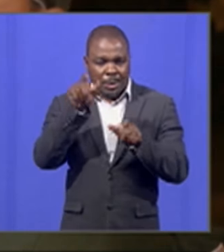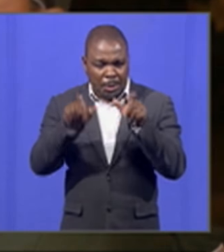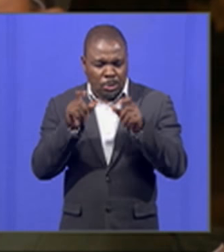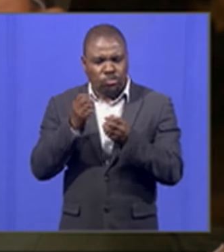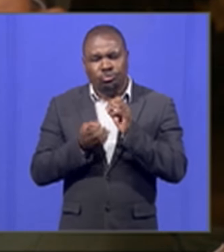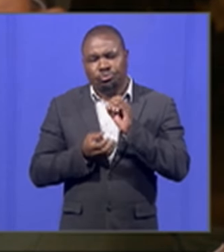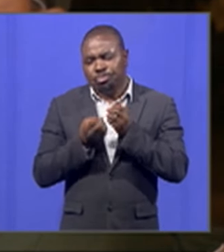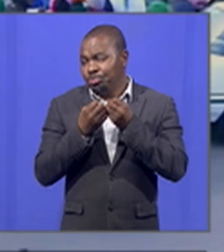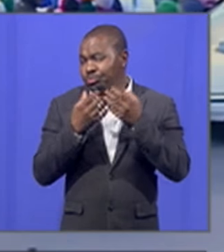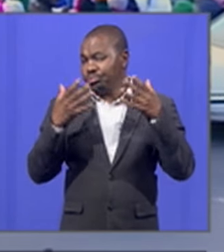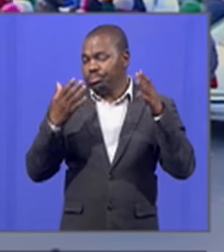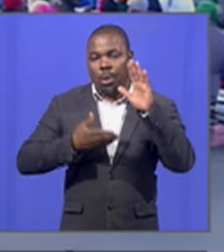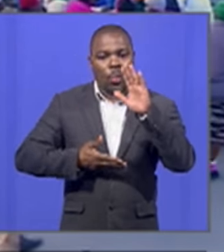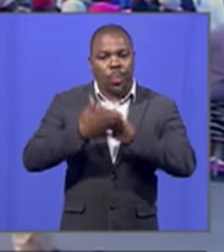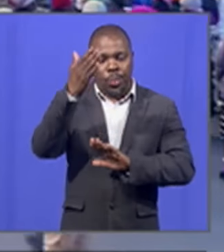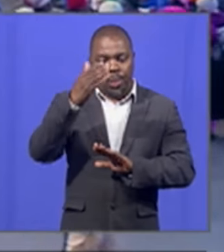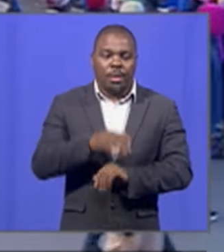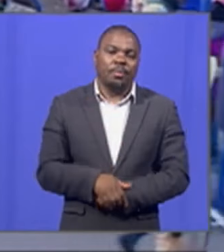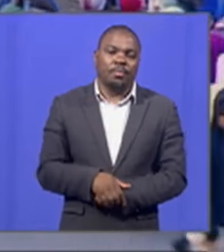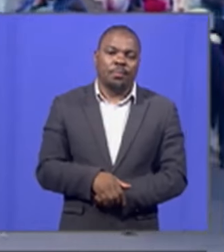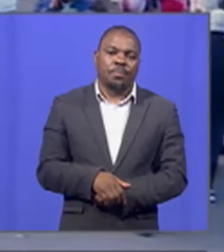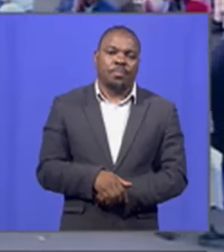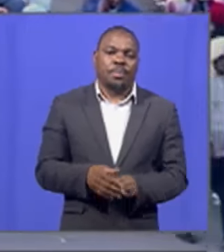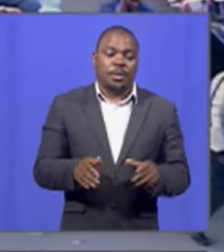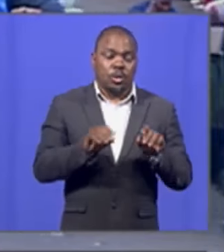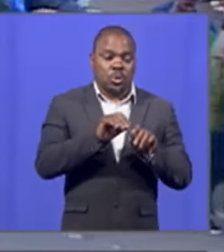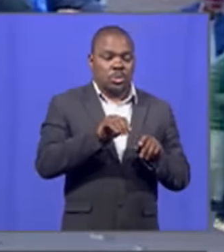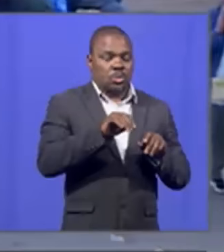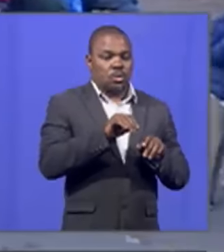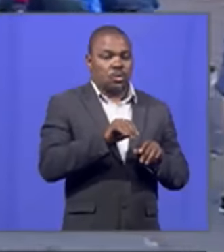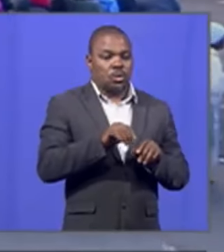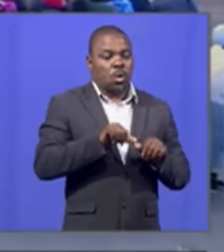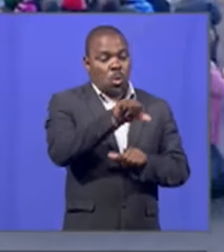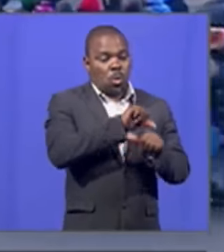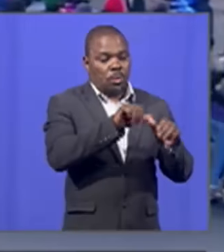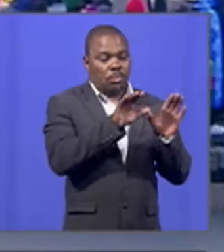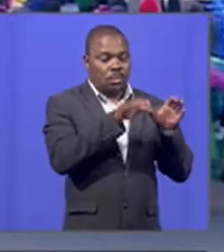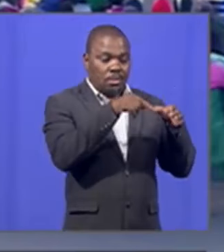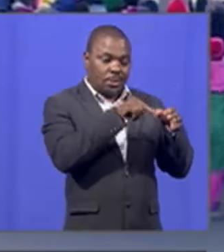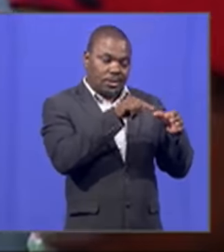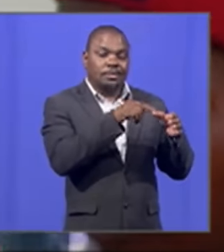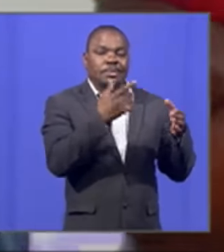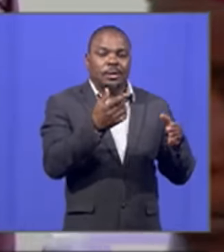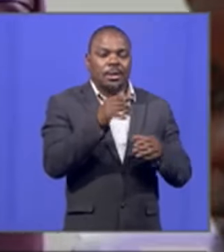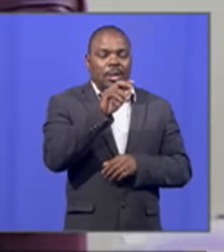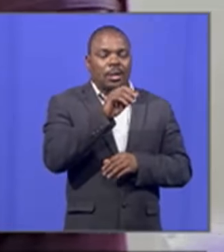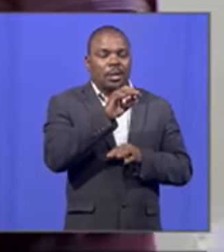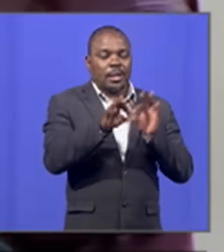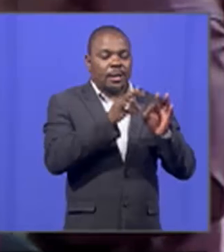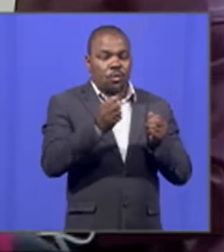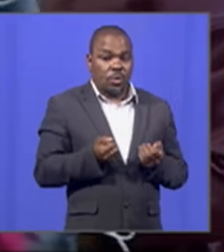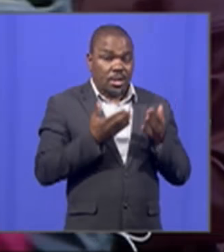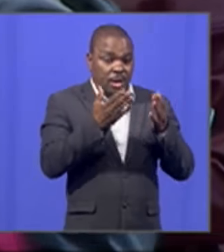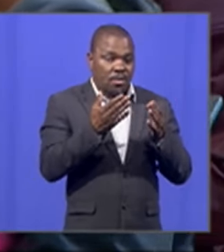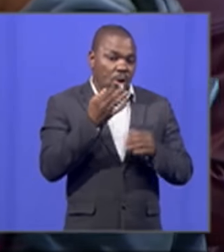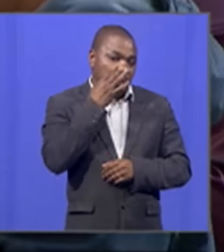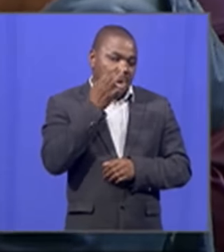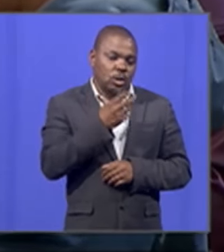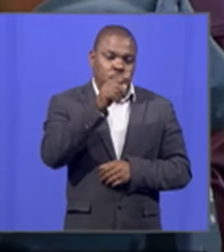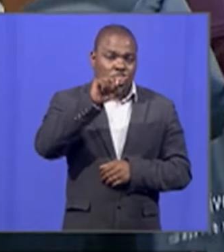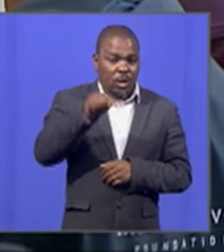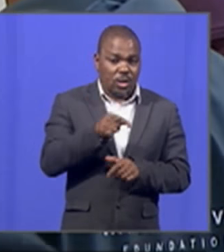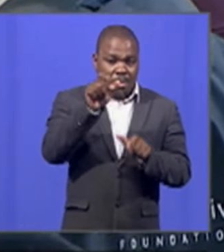going through this port. Ka go le lengwe mogatlo wa leago Gift of the Givers o re batho ba go balla go dikete tše pedi ba go rogile ka dikantorong tša